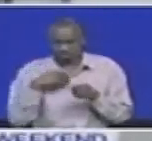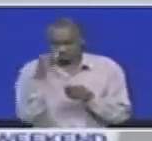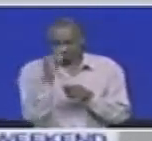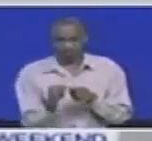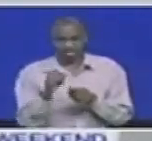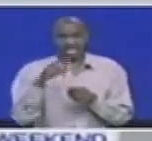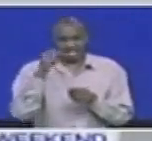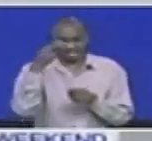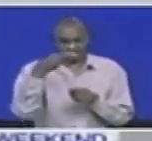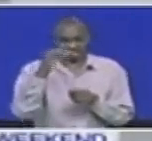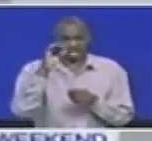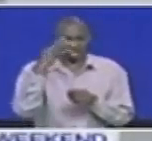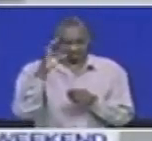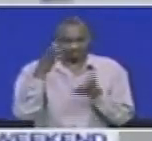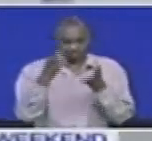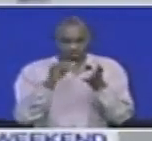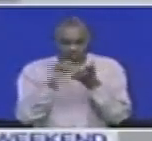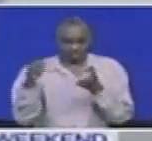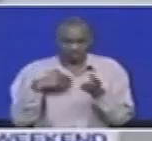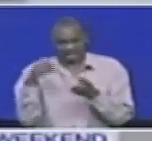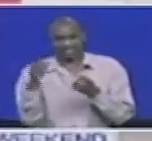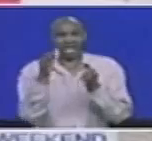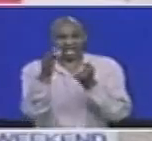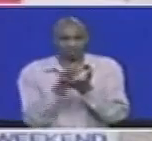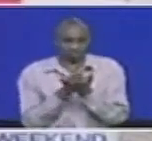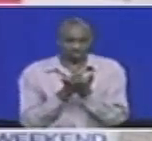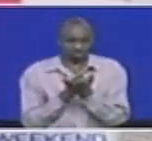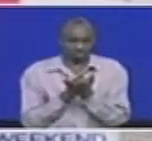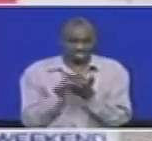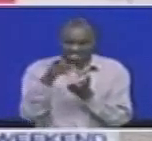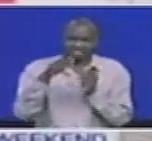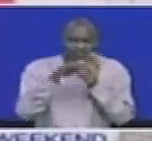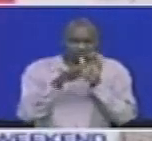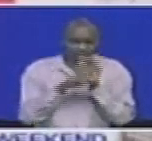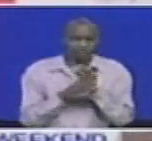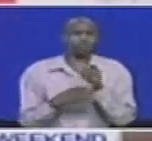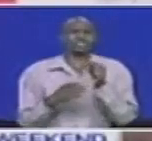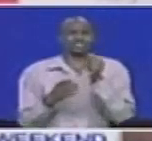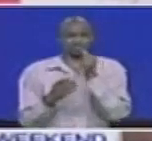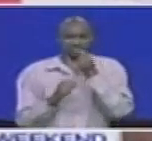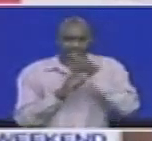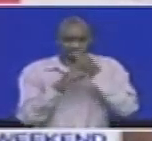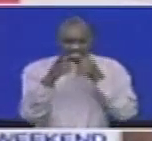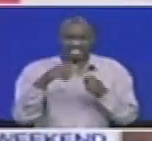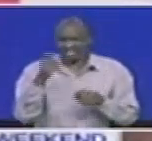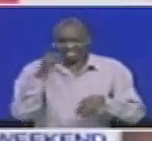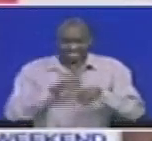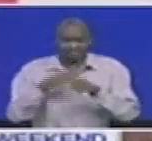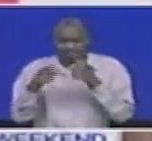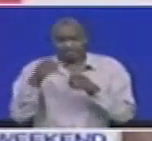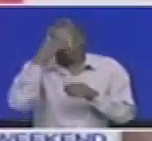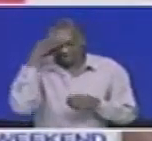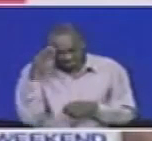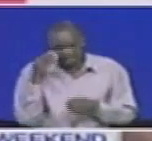NHIF account or contributed to another account. Hii program tunaunga mkono kwa sababu kweli saa zingine unaweza sahau